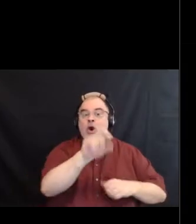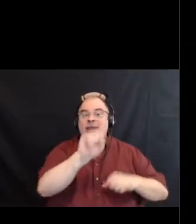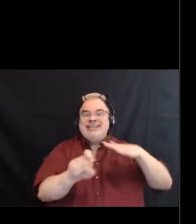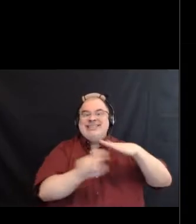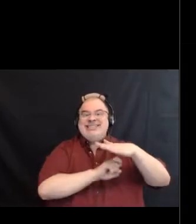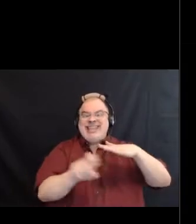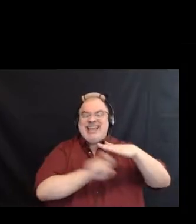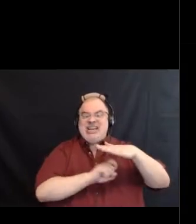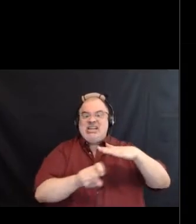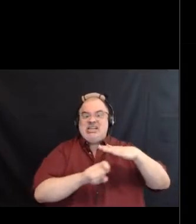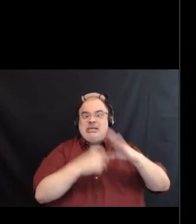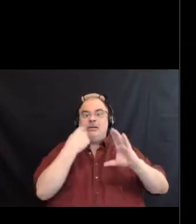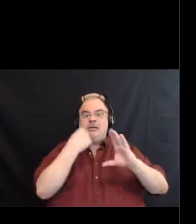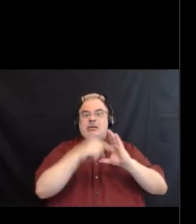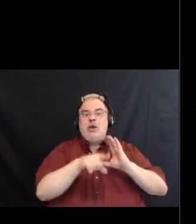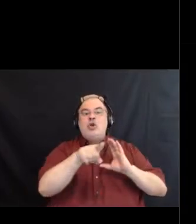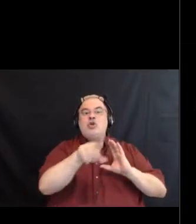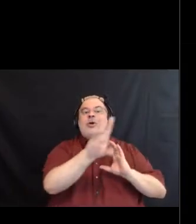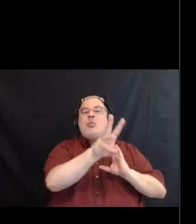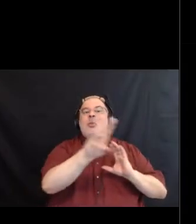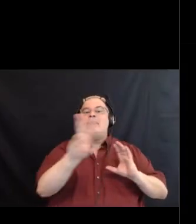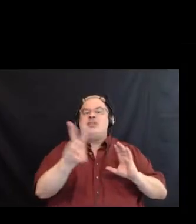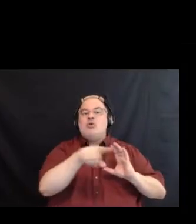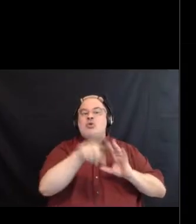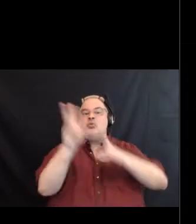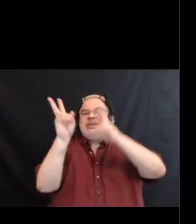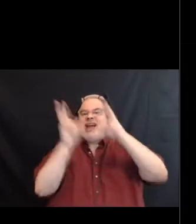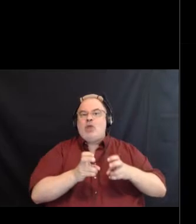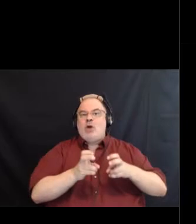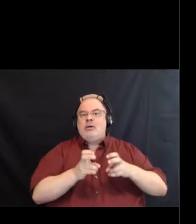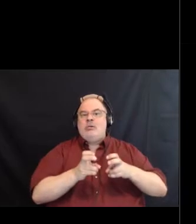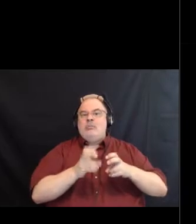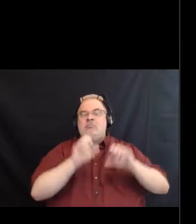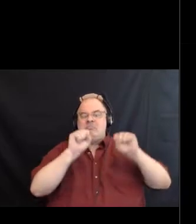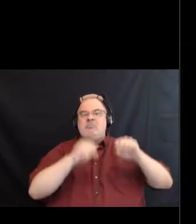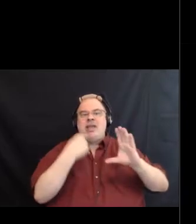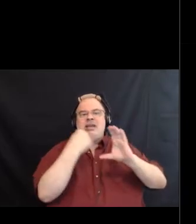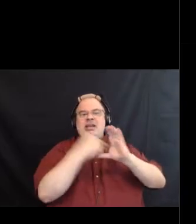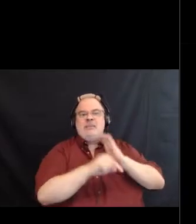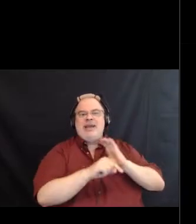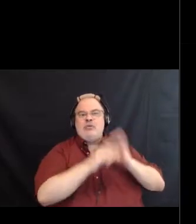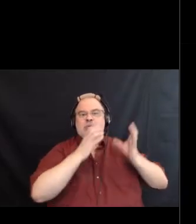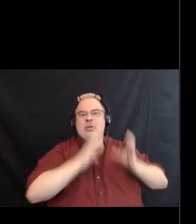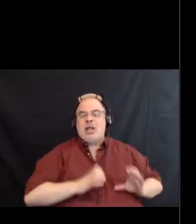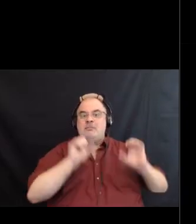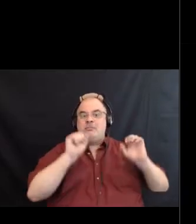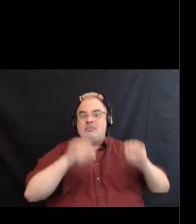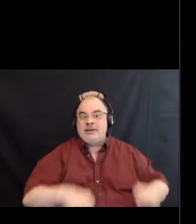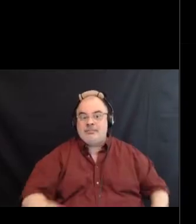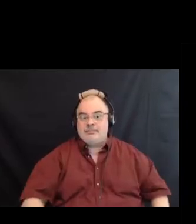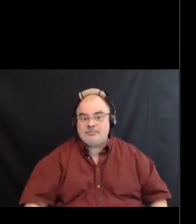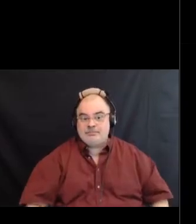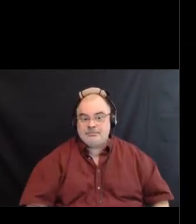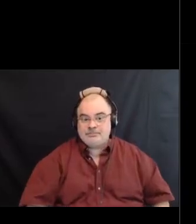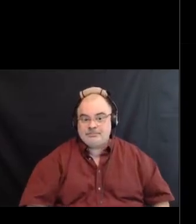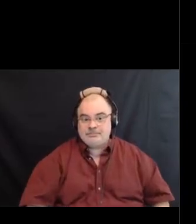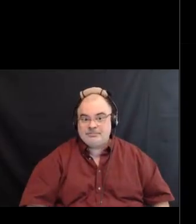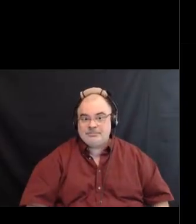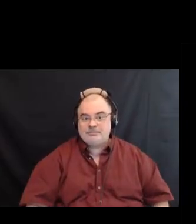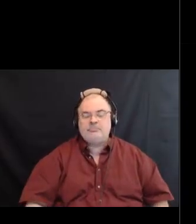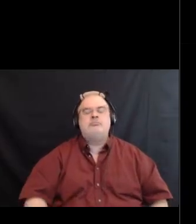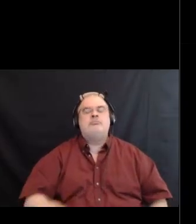they're available on our website for you to download, ableunited.com. But before I would continue